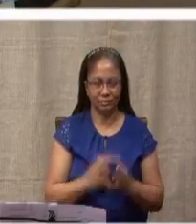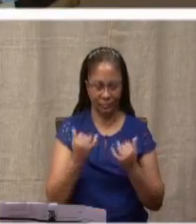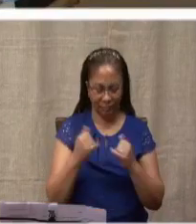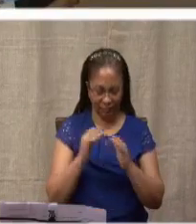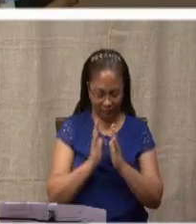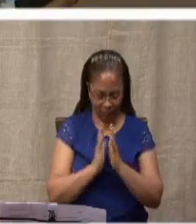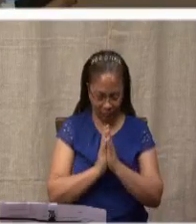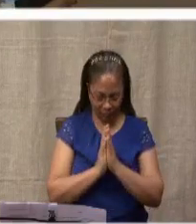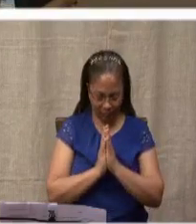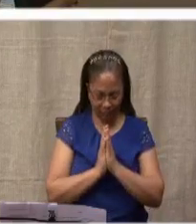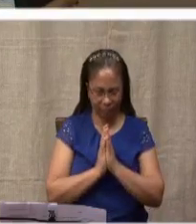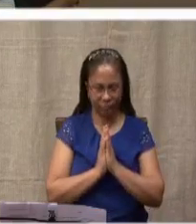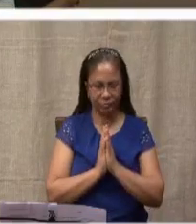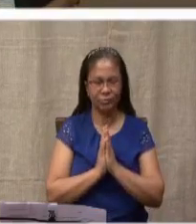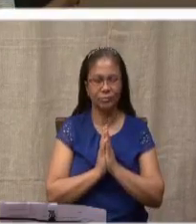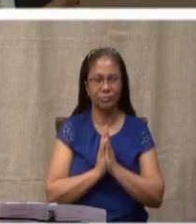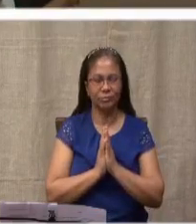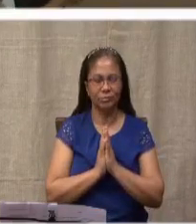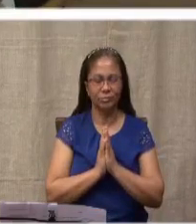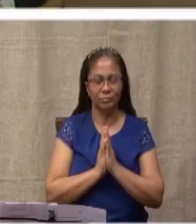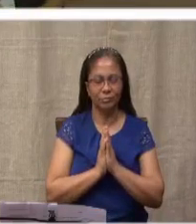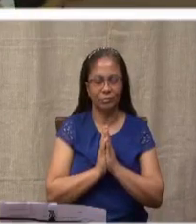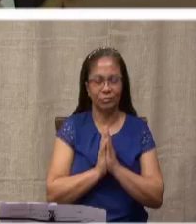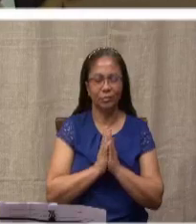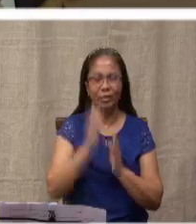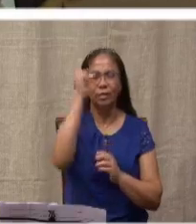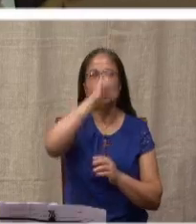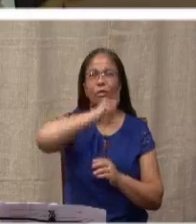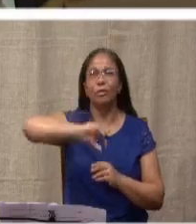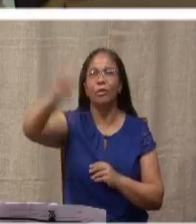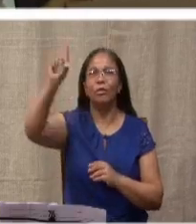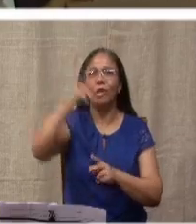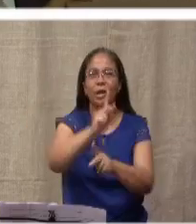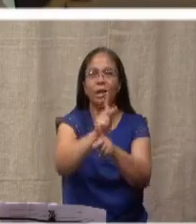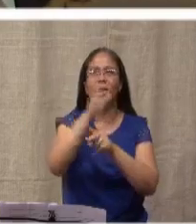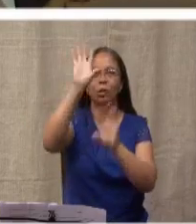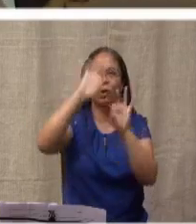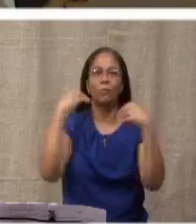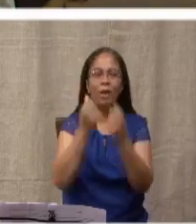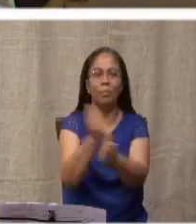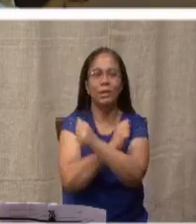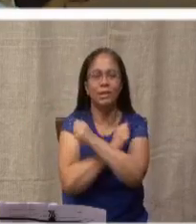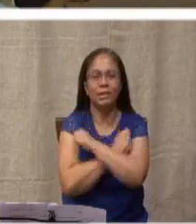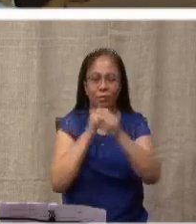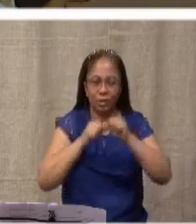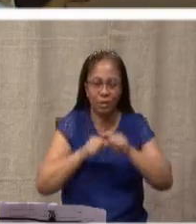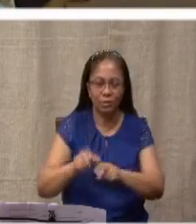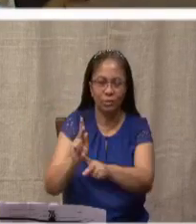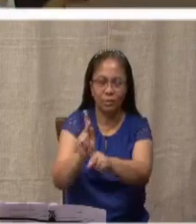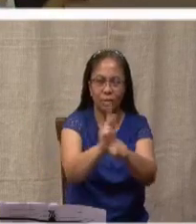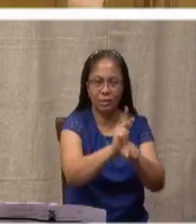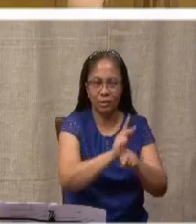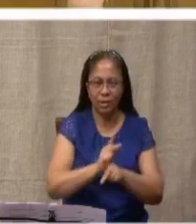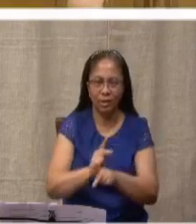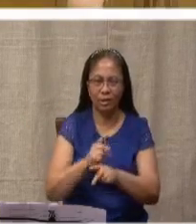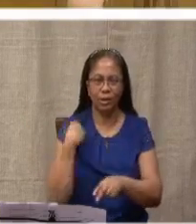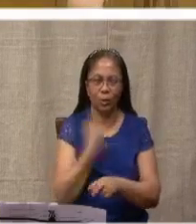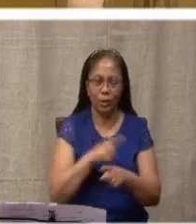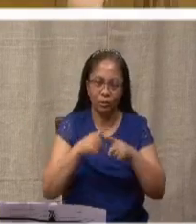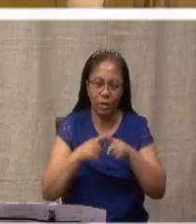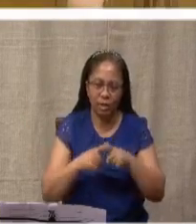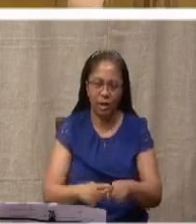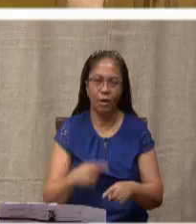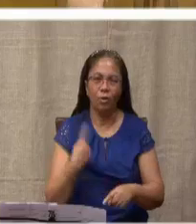let us pray keep your family safe o lord with unfailing care that relying